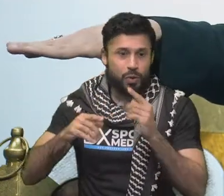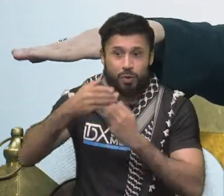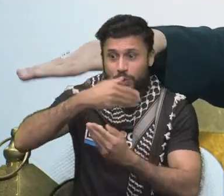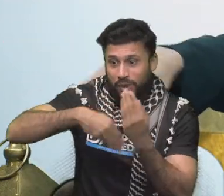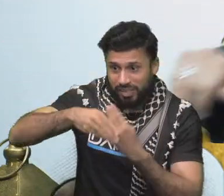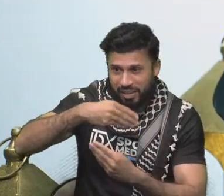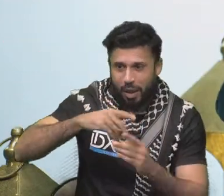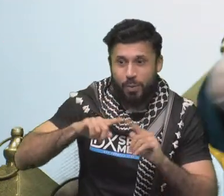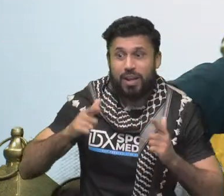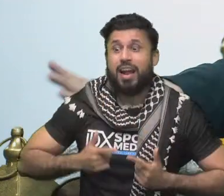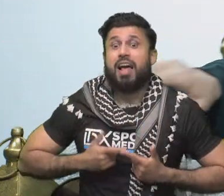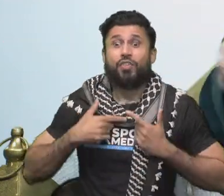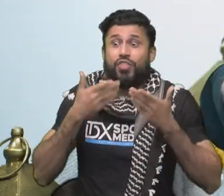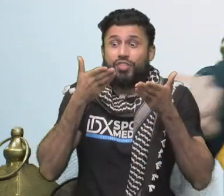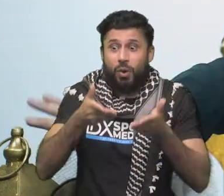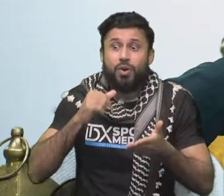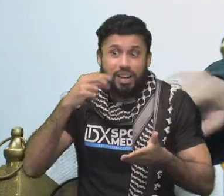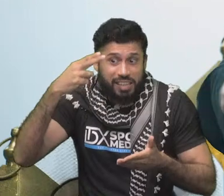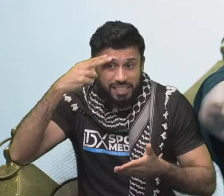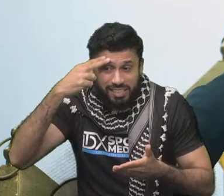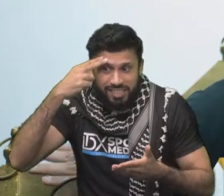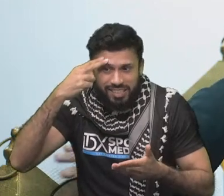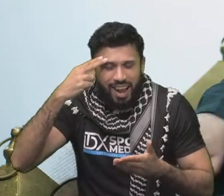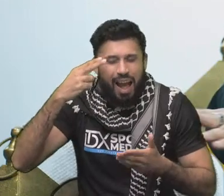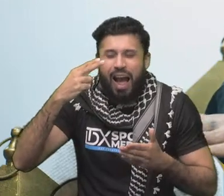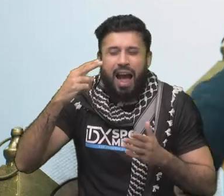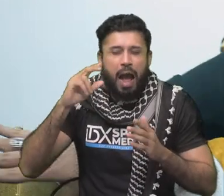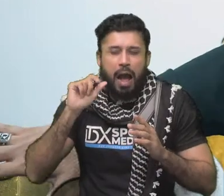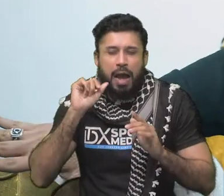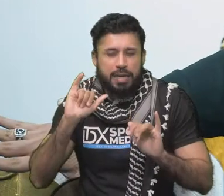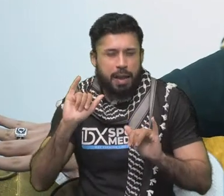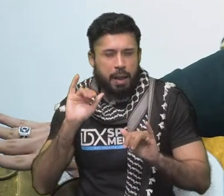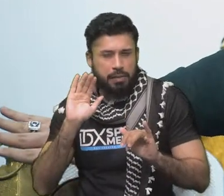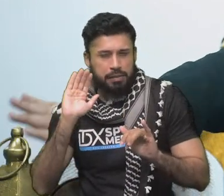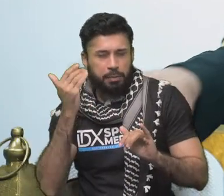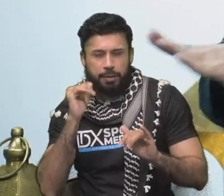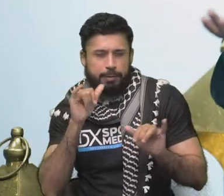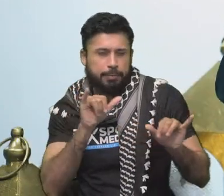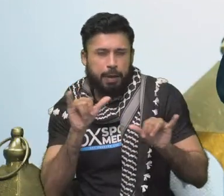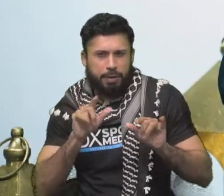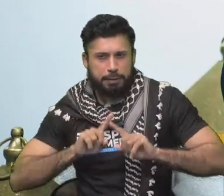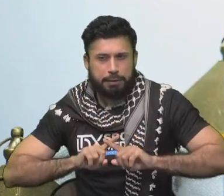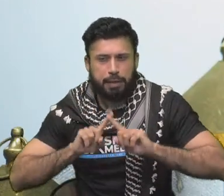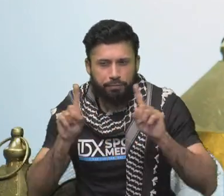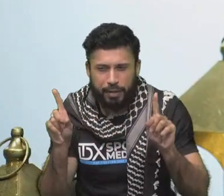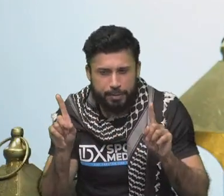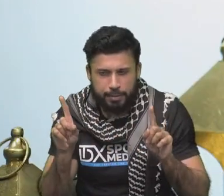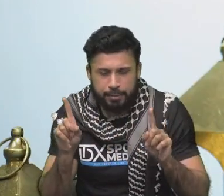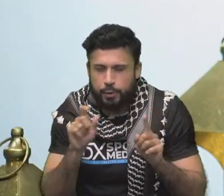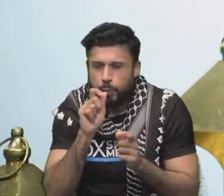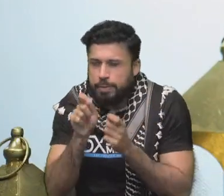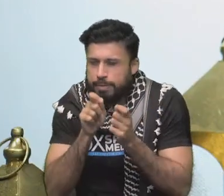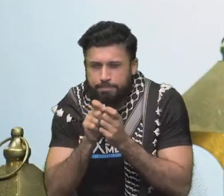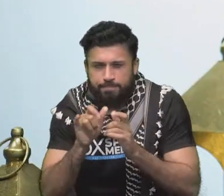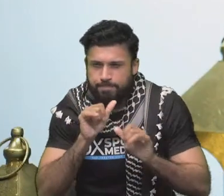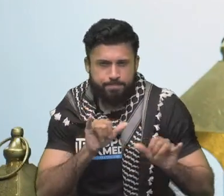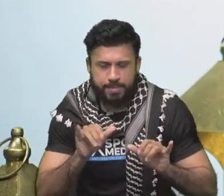charity, then interest, usury, zina, it's all good. So it is, you know,